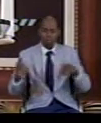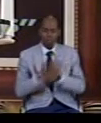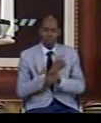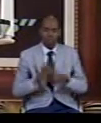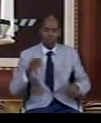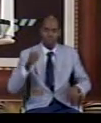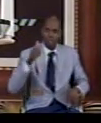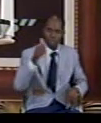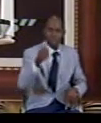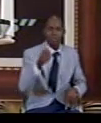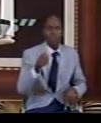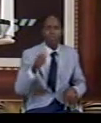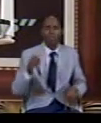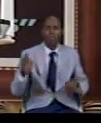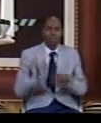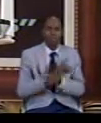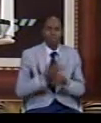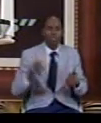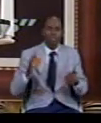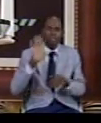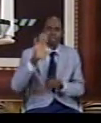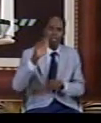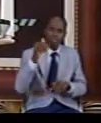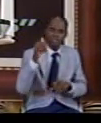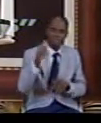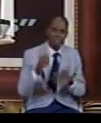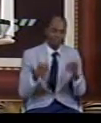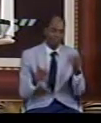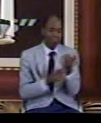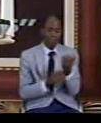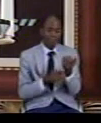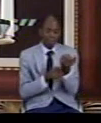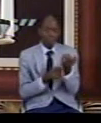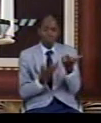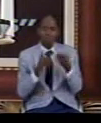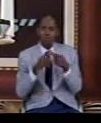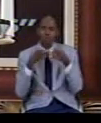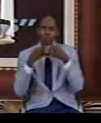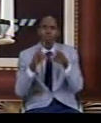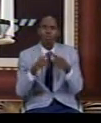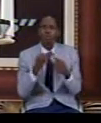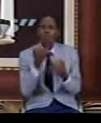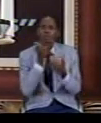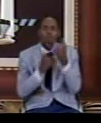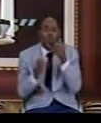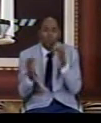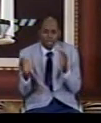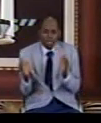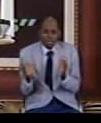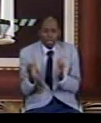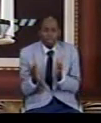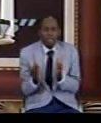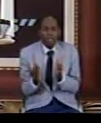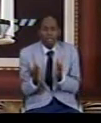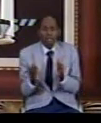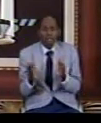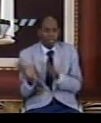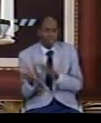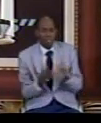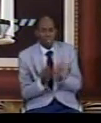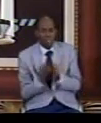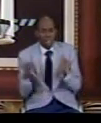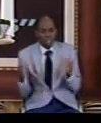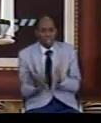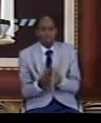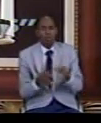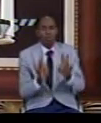self, self wanting you to go out of the narrow way and go to the broad way, self wanting you to do something that is